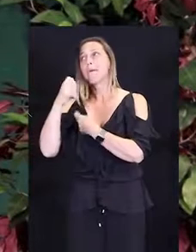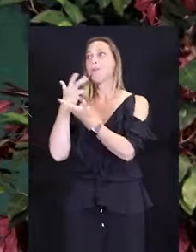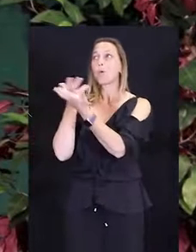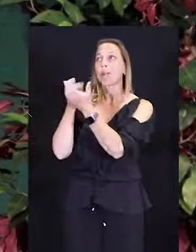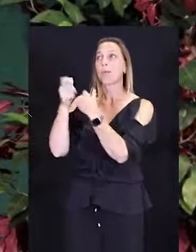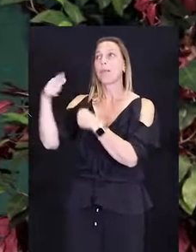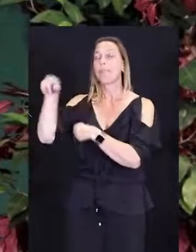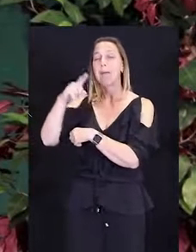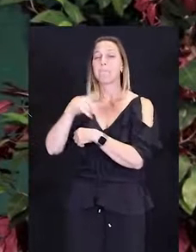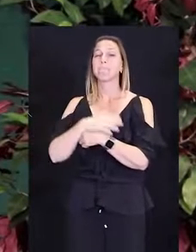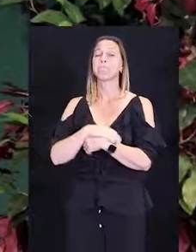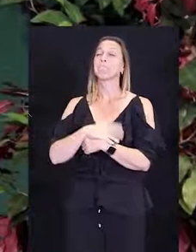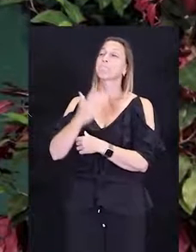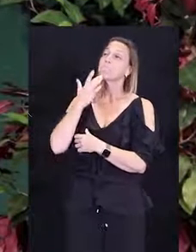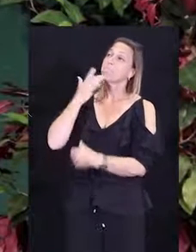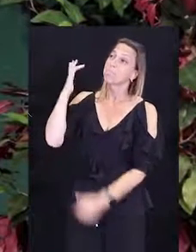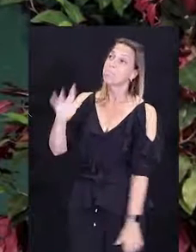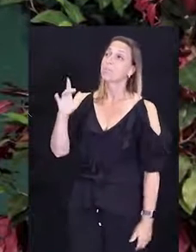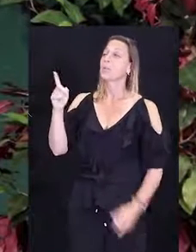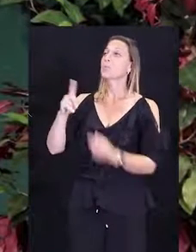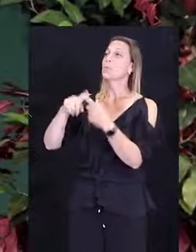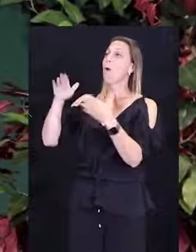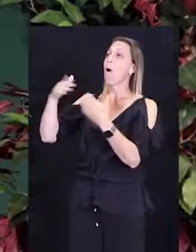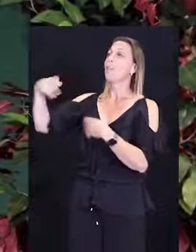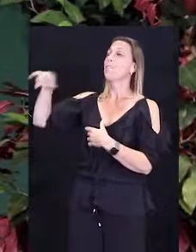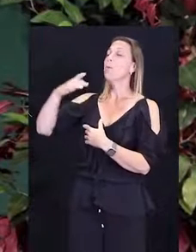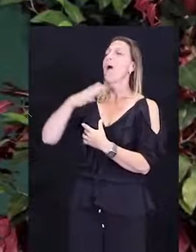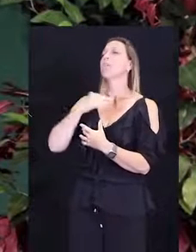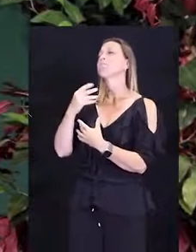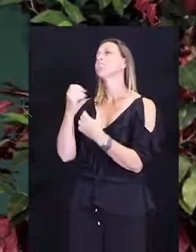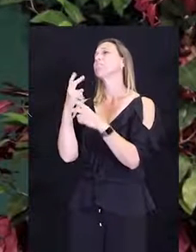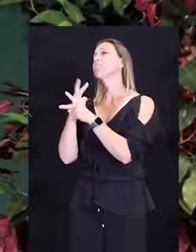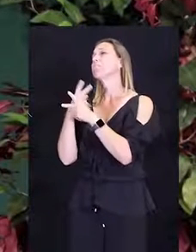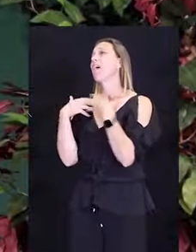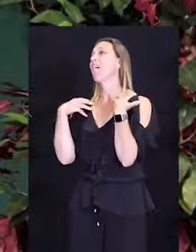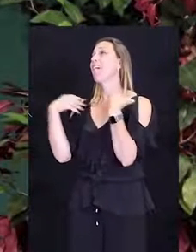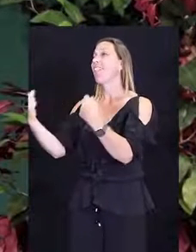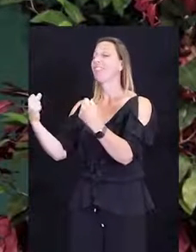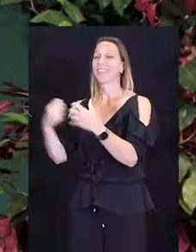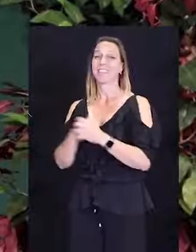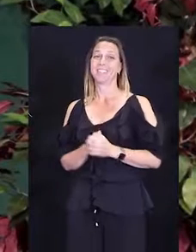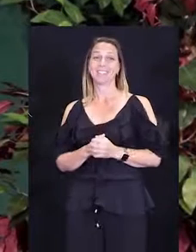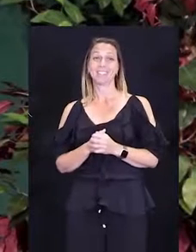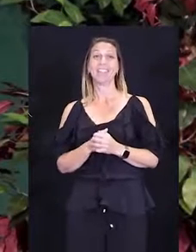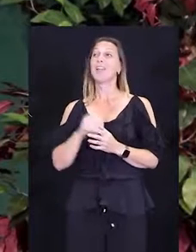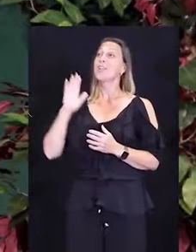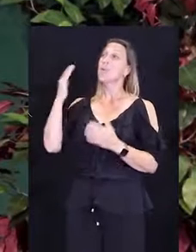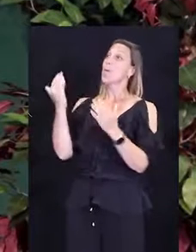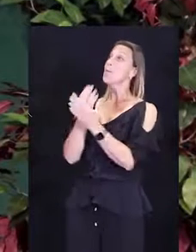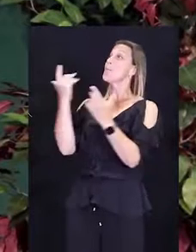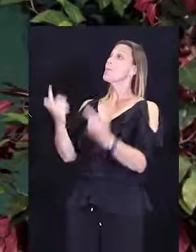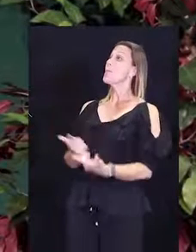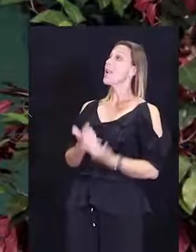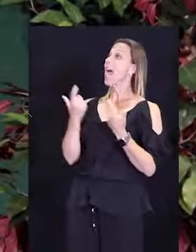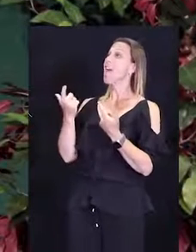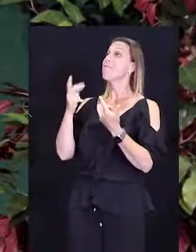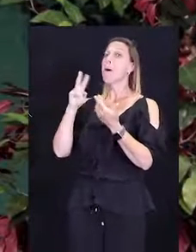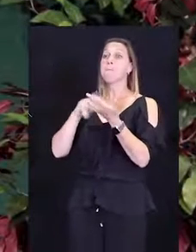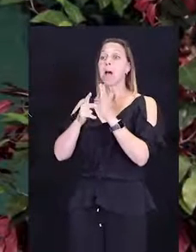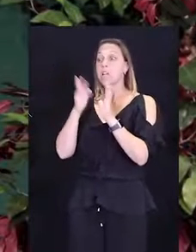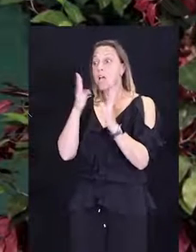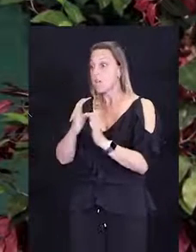and every one of them. We wish all our retirees good luck and good health as they start a life that doesn't require lesson plans or making phone call